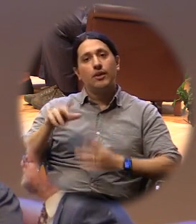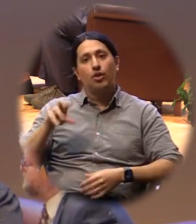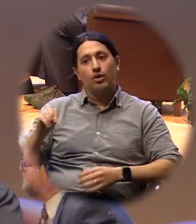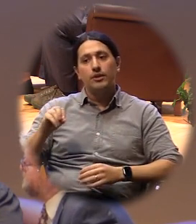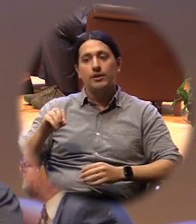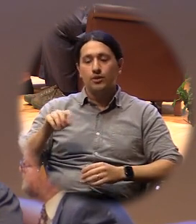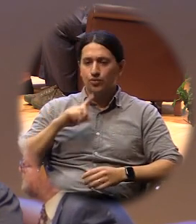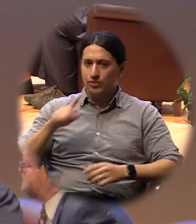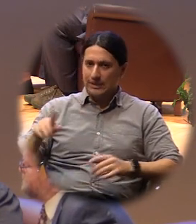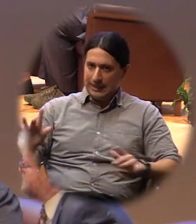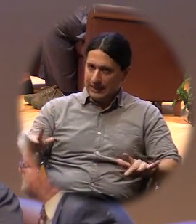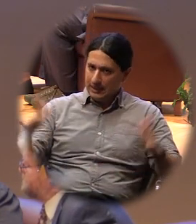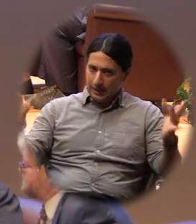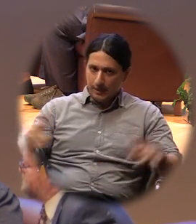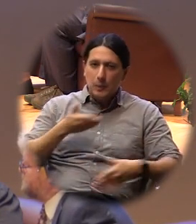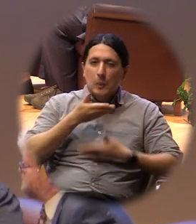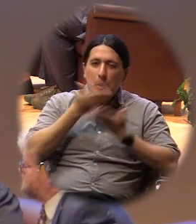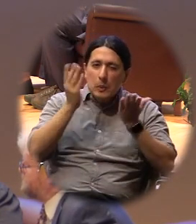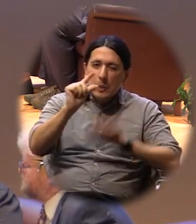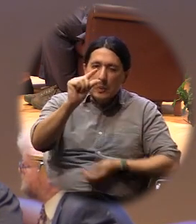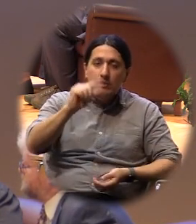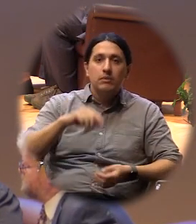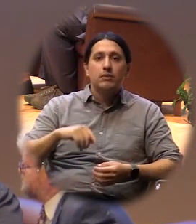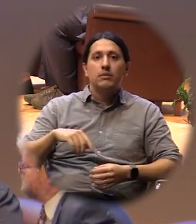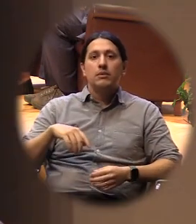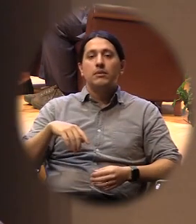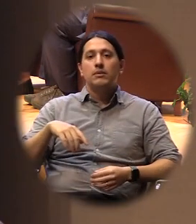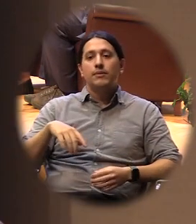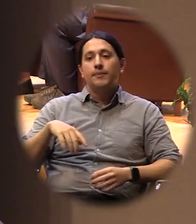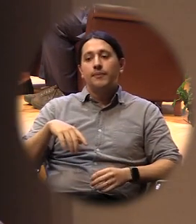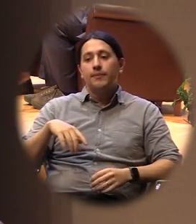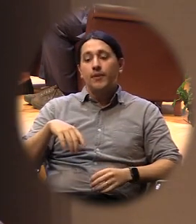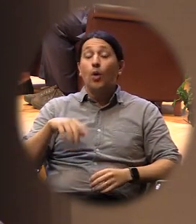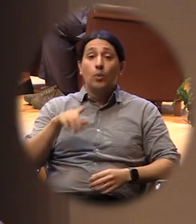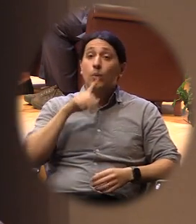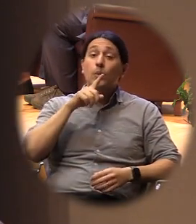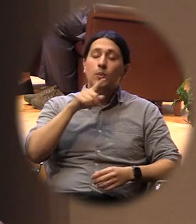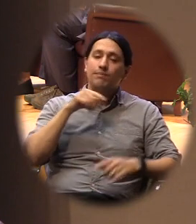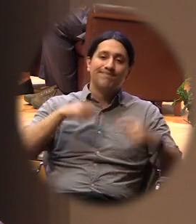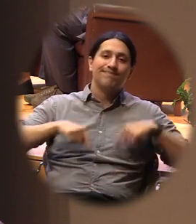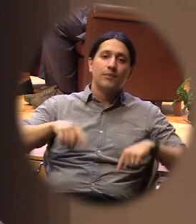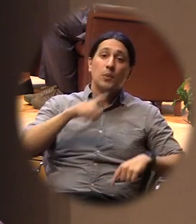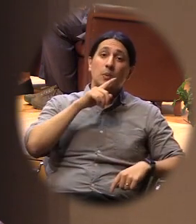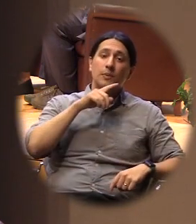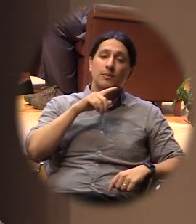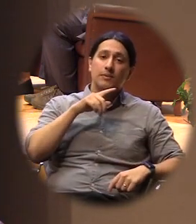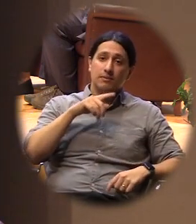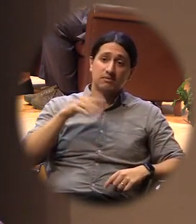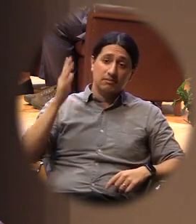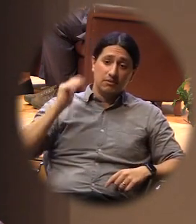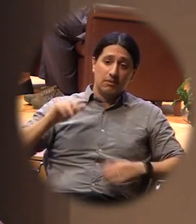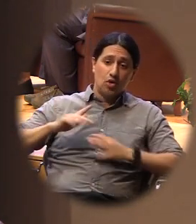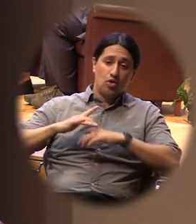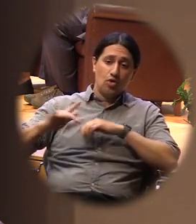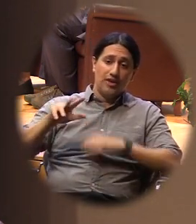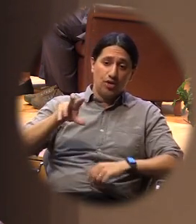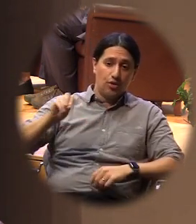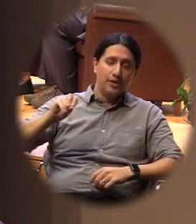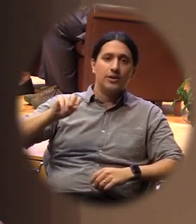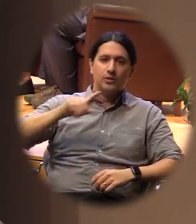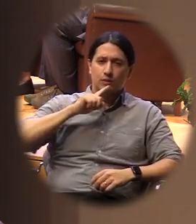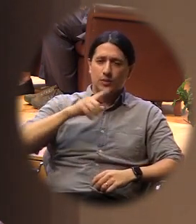White um that is uh Arnold gazelle who was the the really the person who um who first